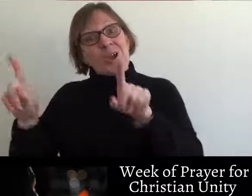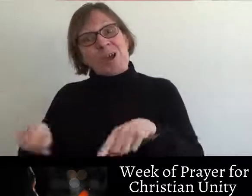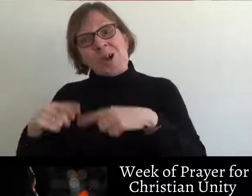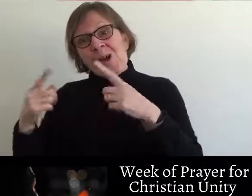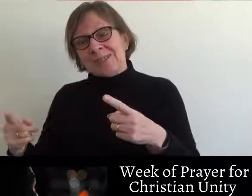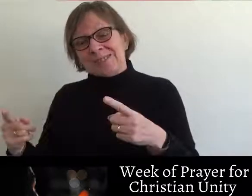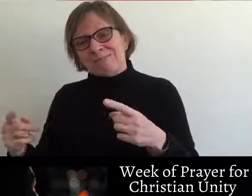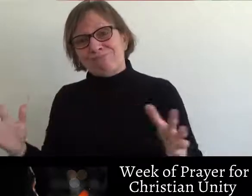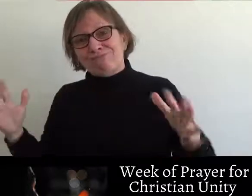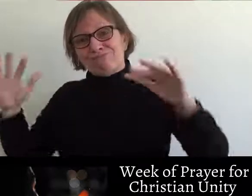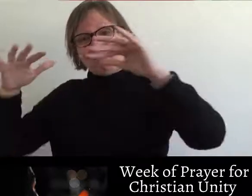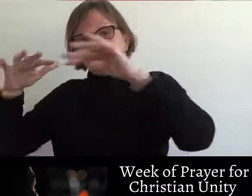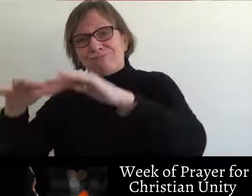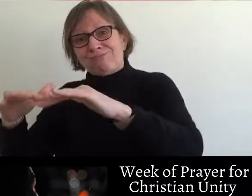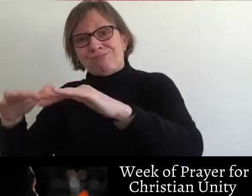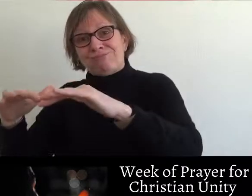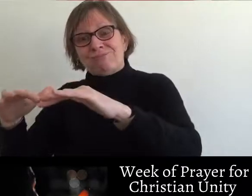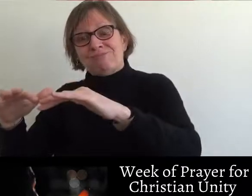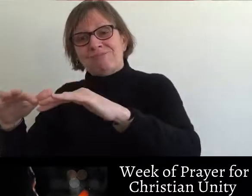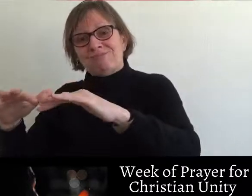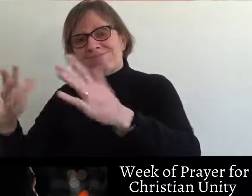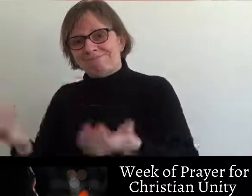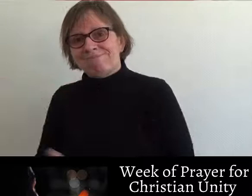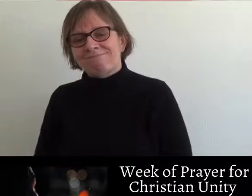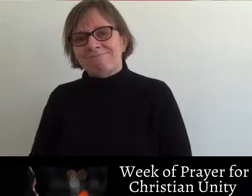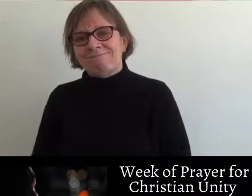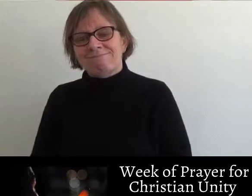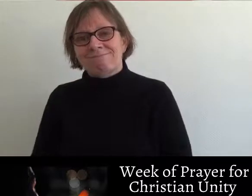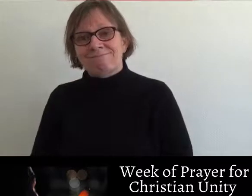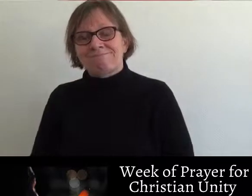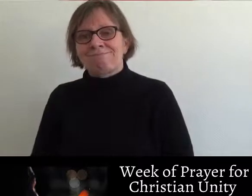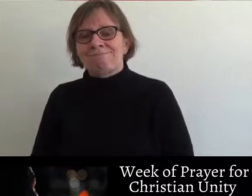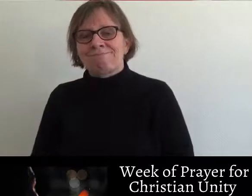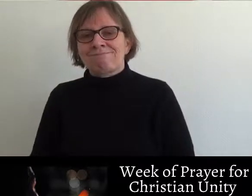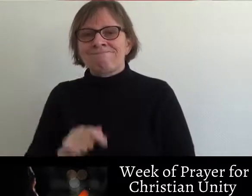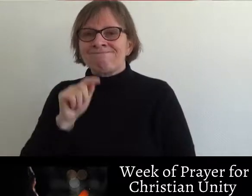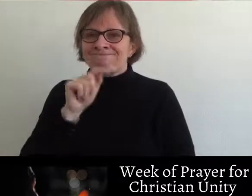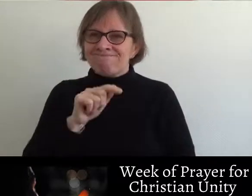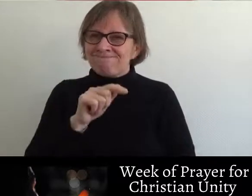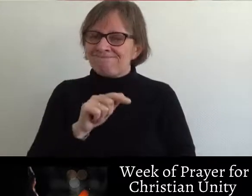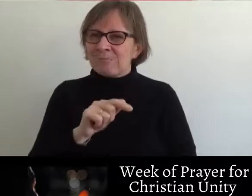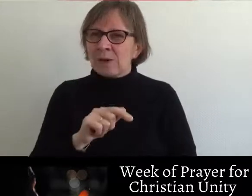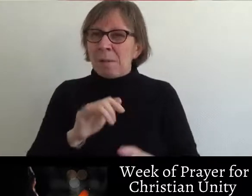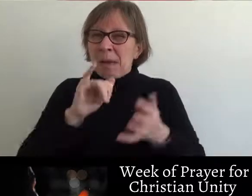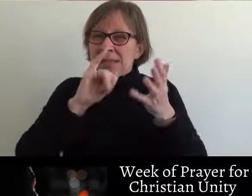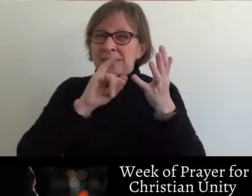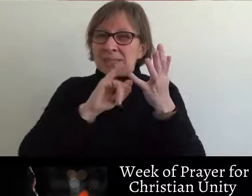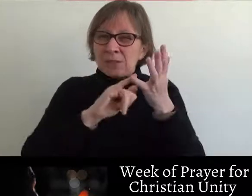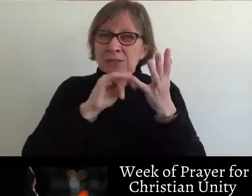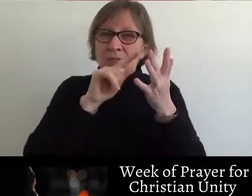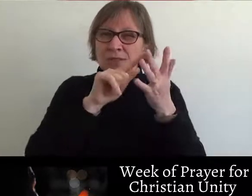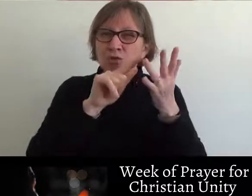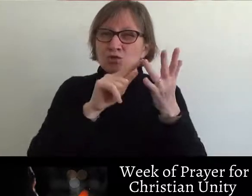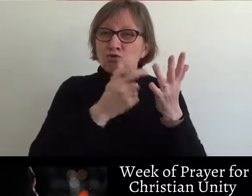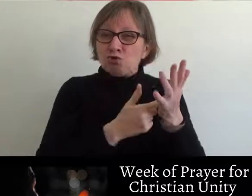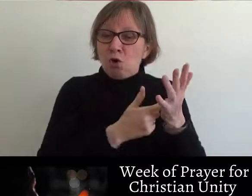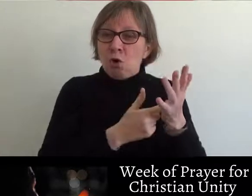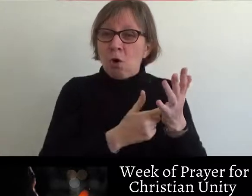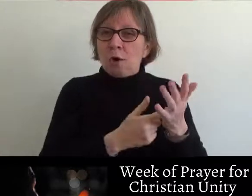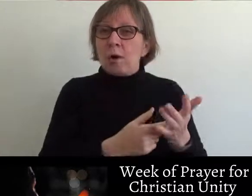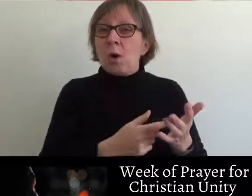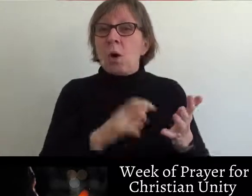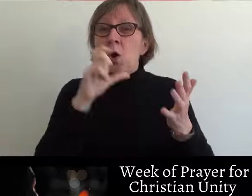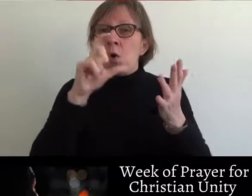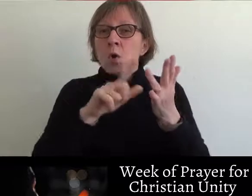not able to gather together for a service. So, Sior Coleman, who is the minister